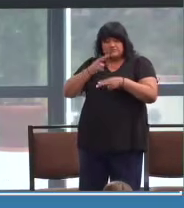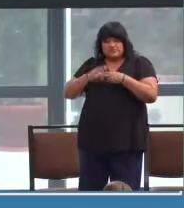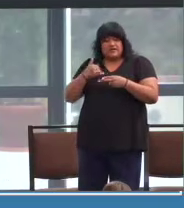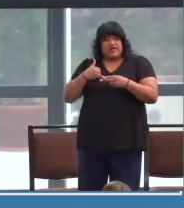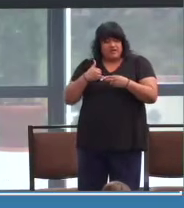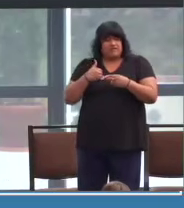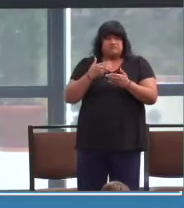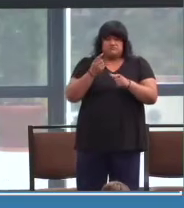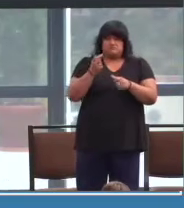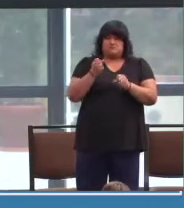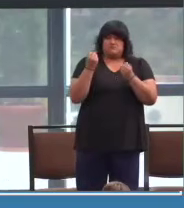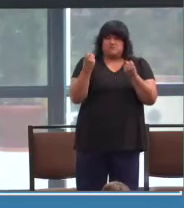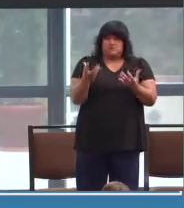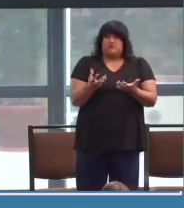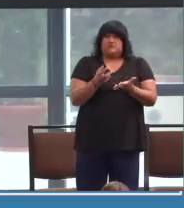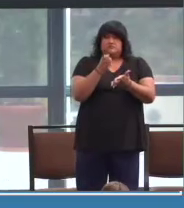therapies approved for